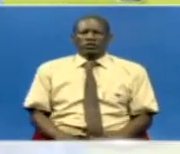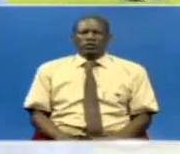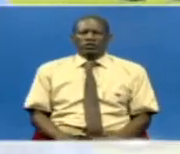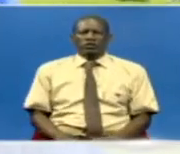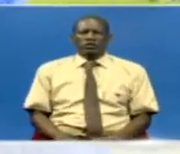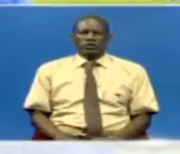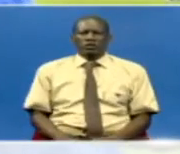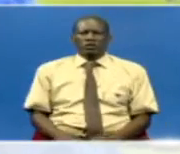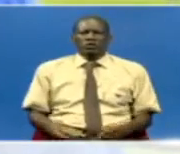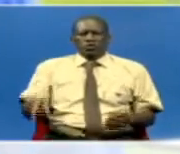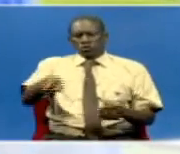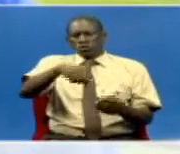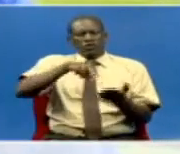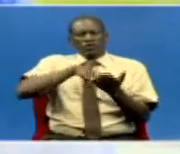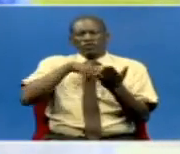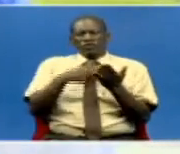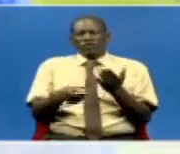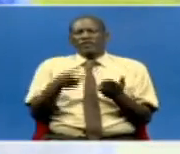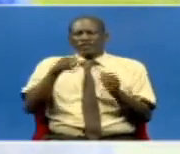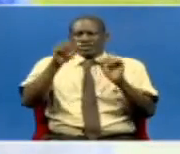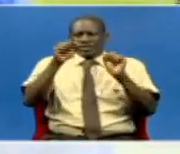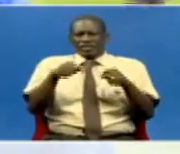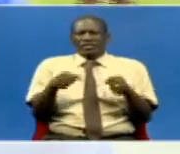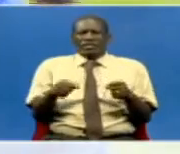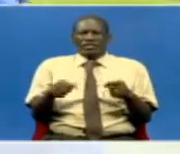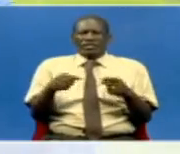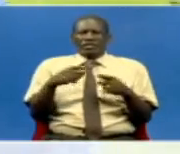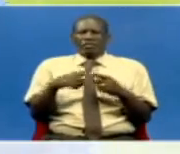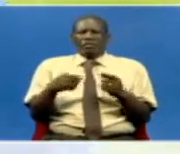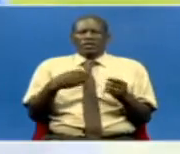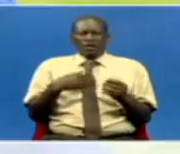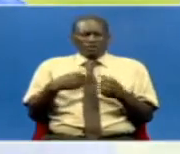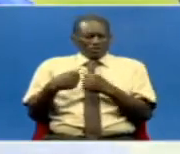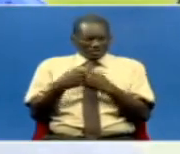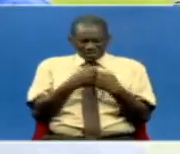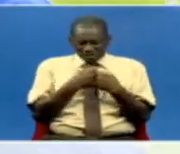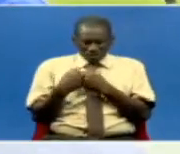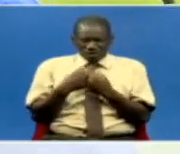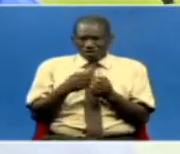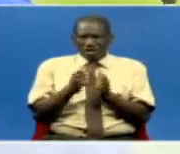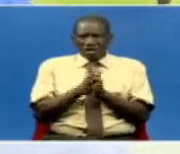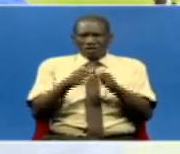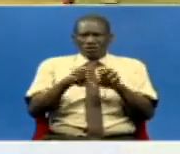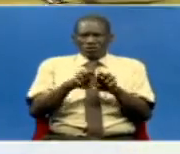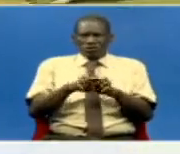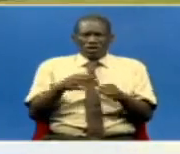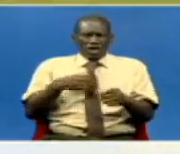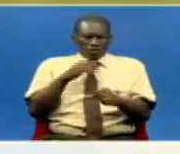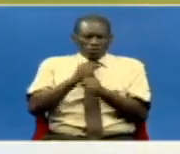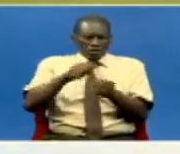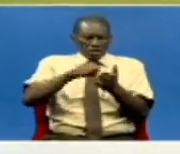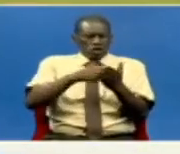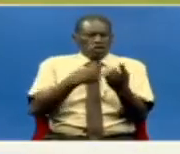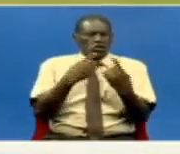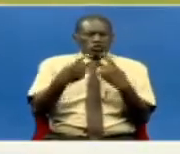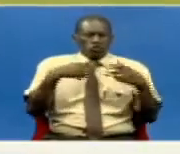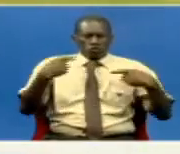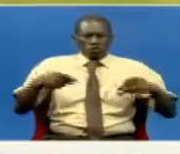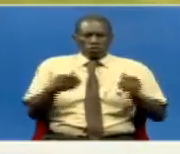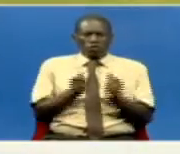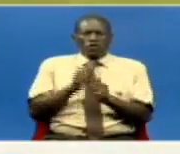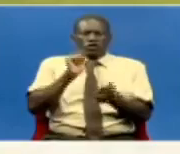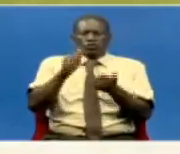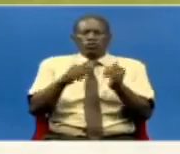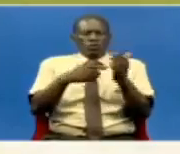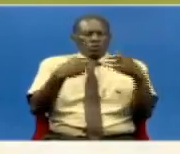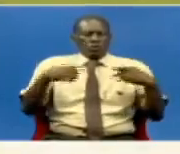Oh, we lost it. But I've been struggling and also just working hard to talk to the people in sports.